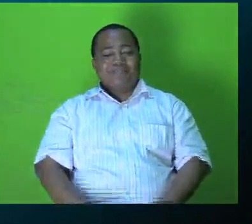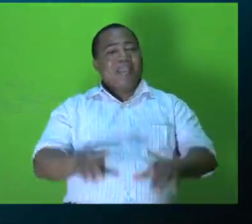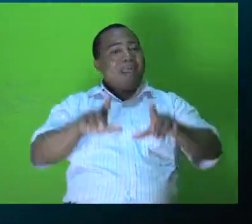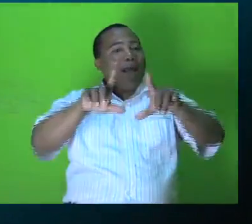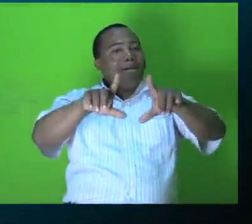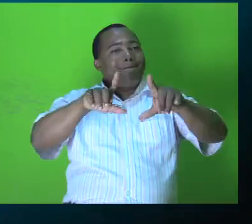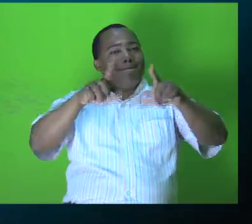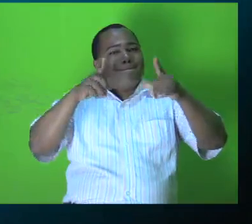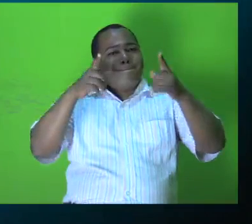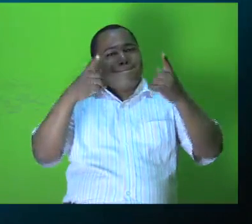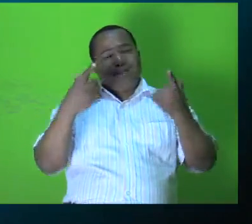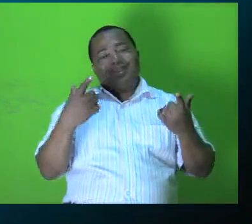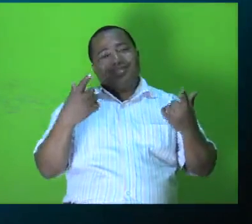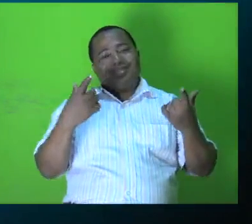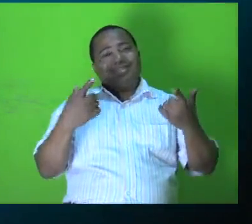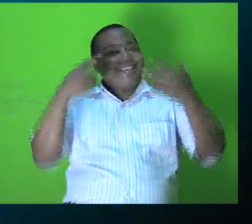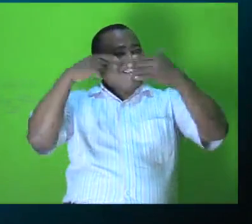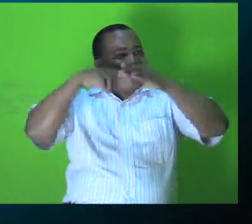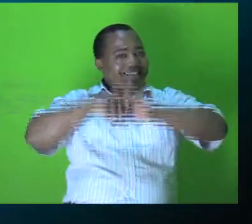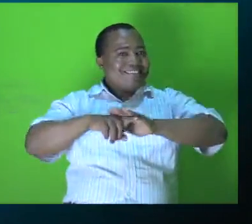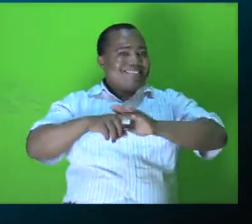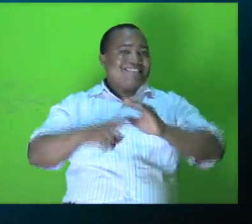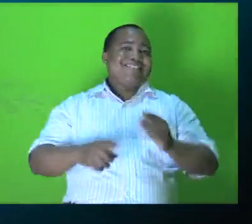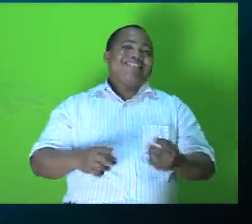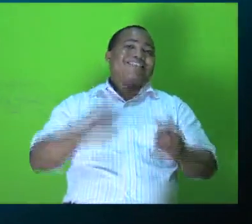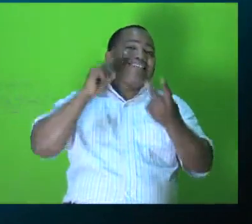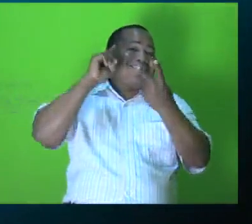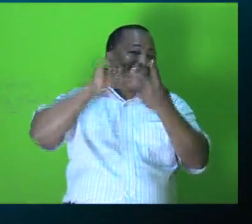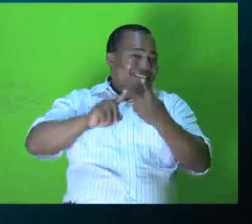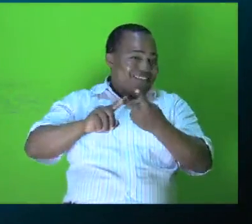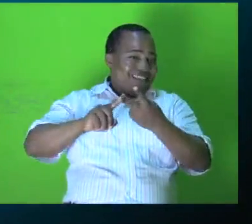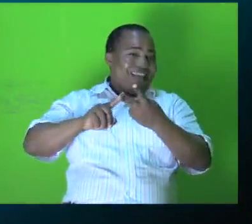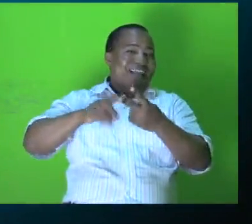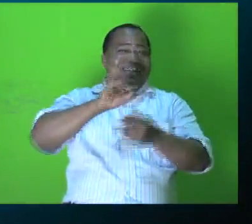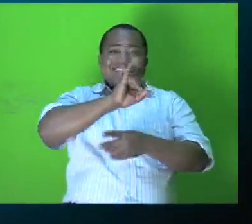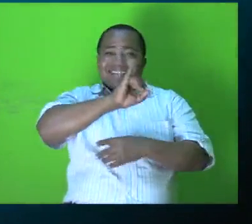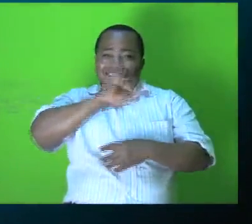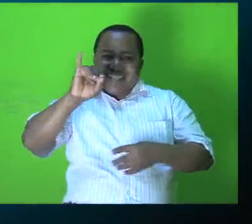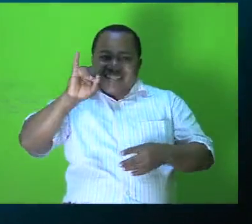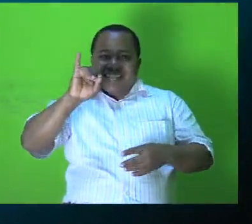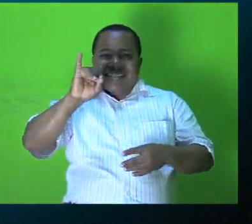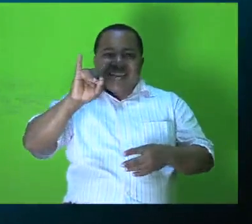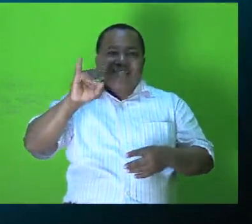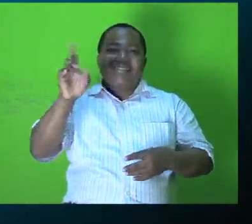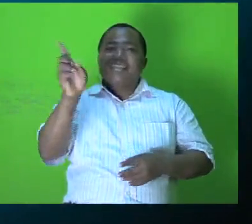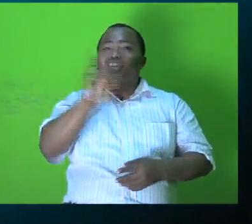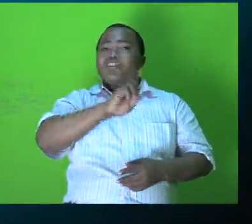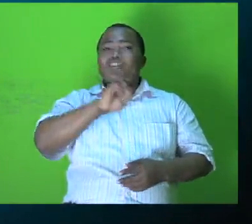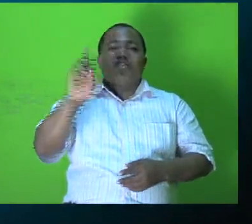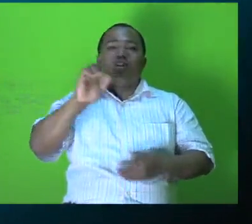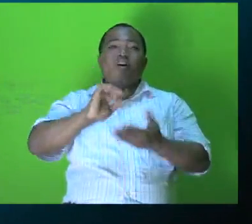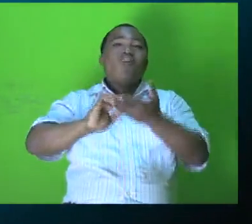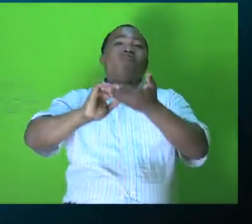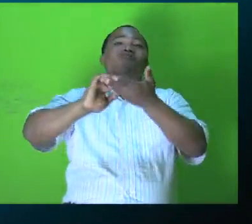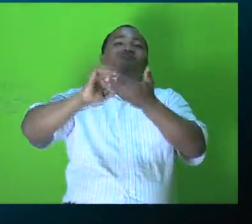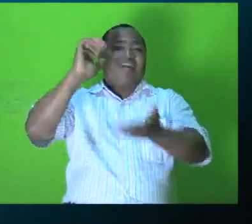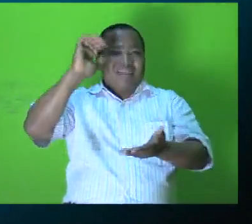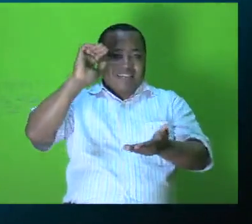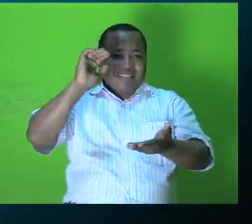But in the second interphase, no further DNA